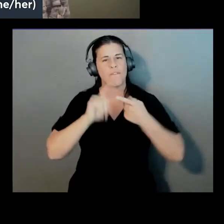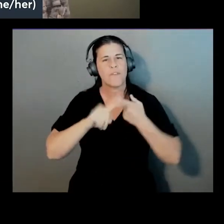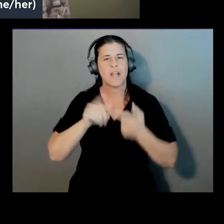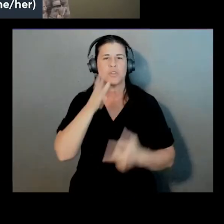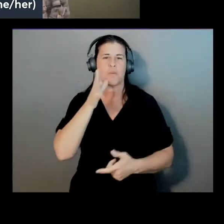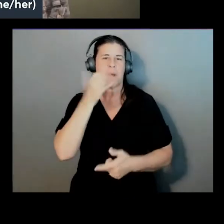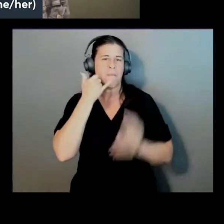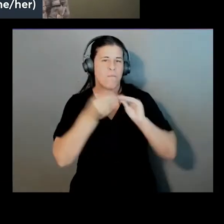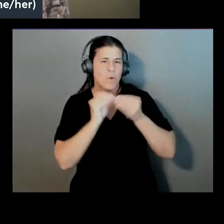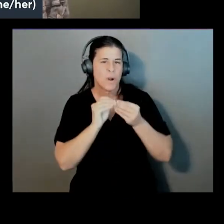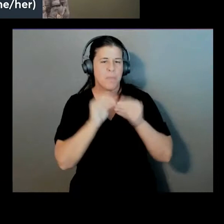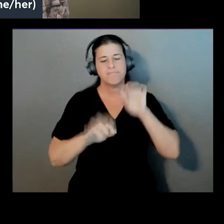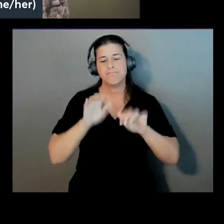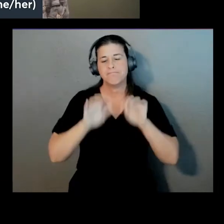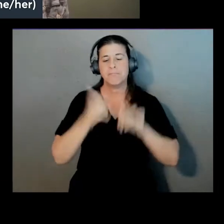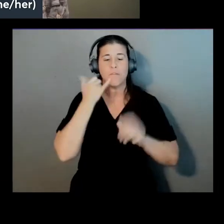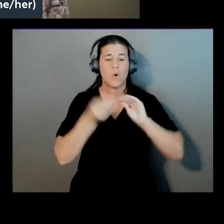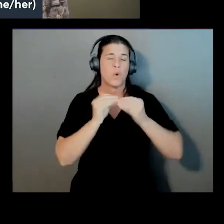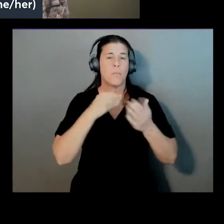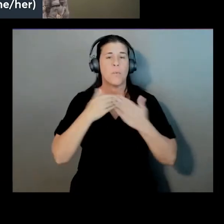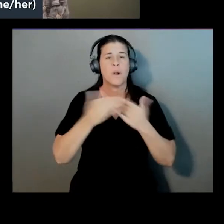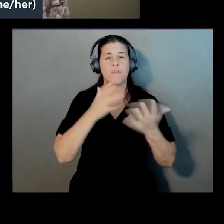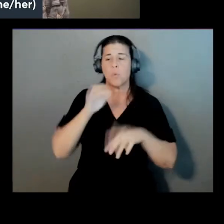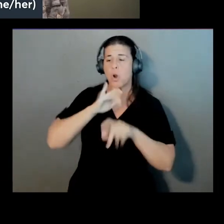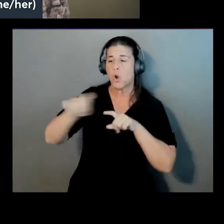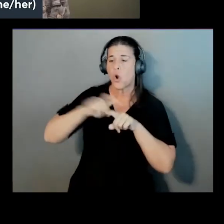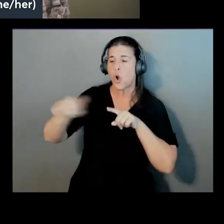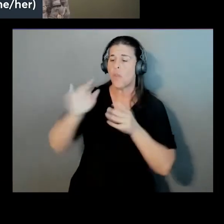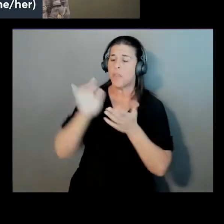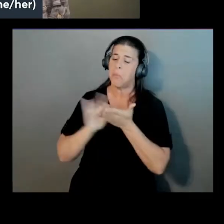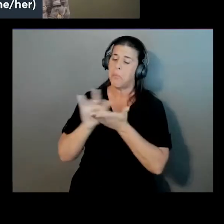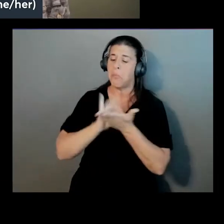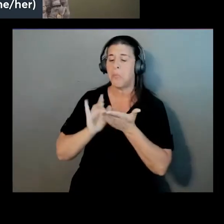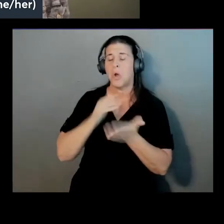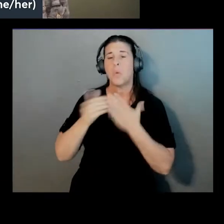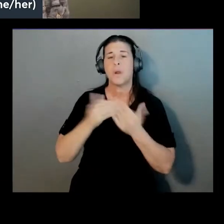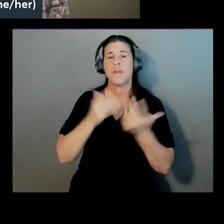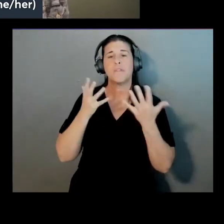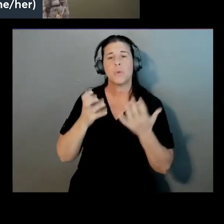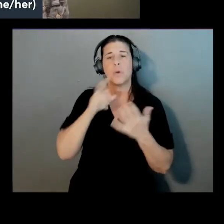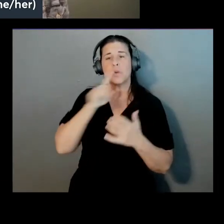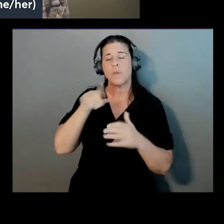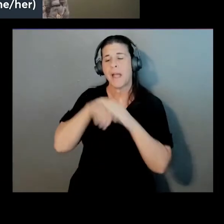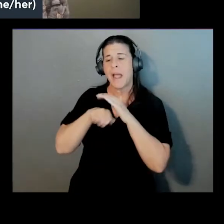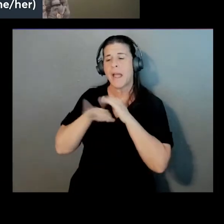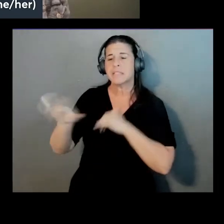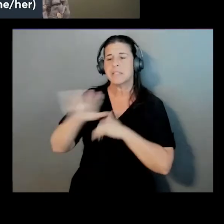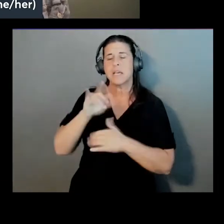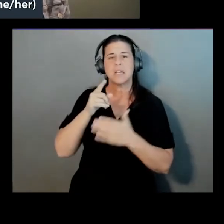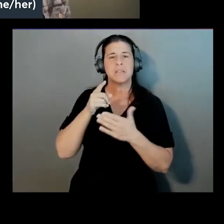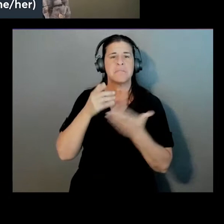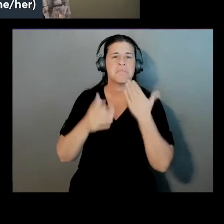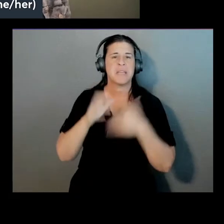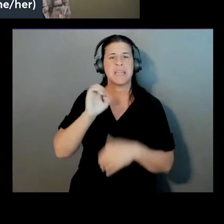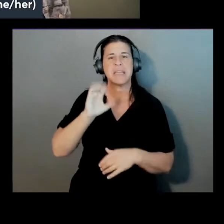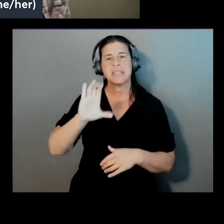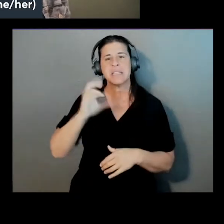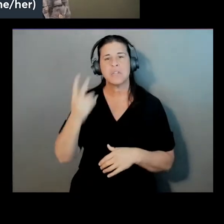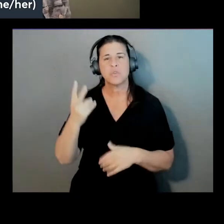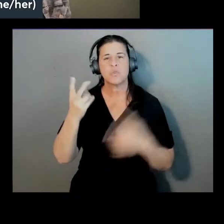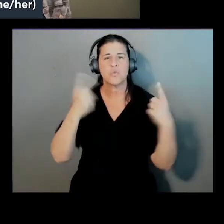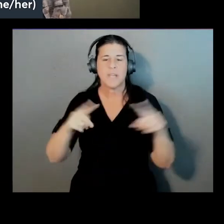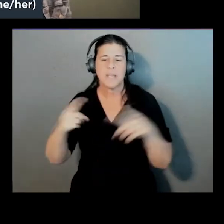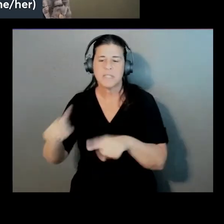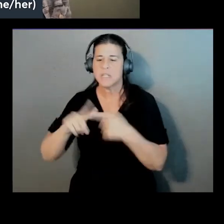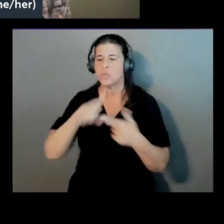and you type in their phone number whenever you want to call them, whenever you want to access, whether that's an EC2 instance or a database, you